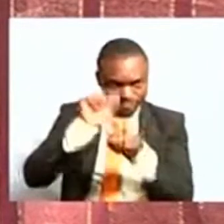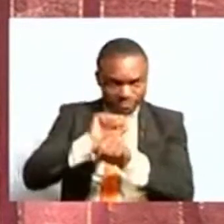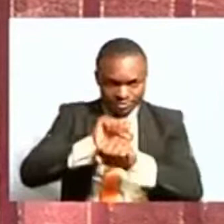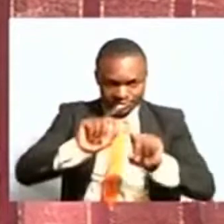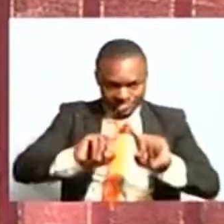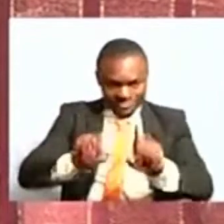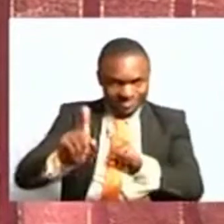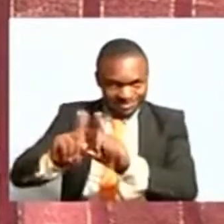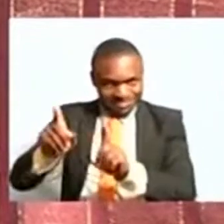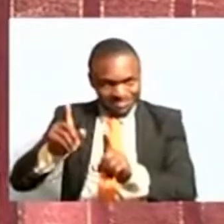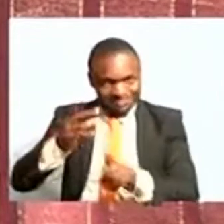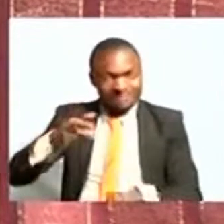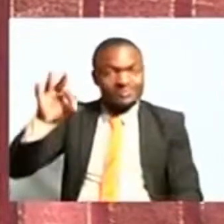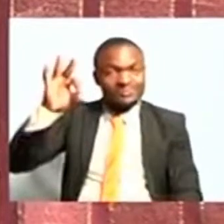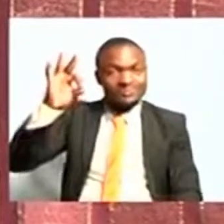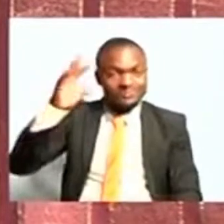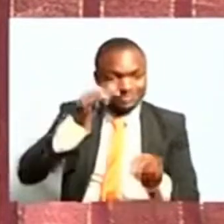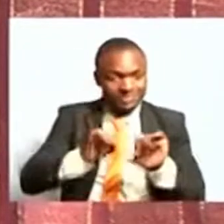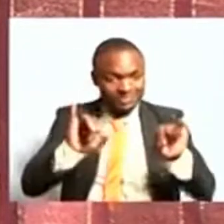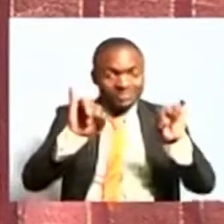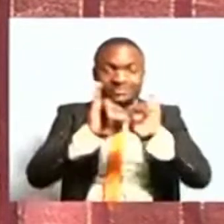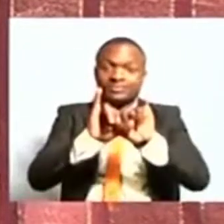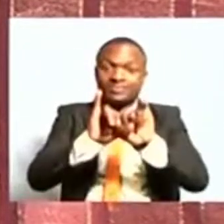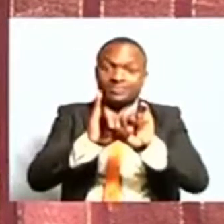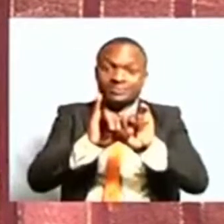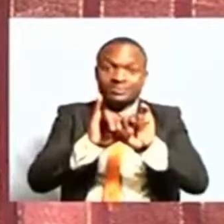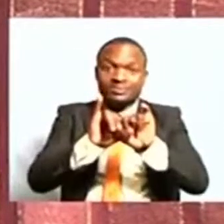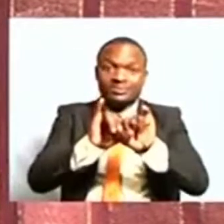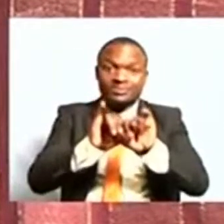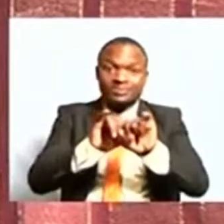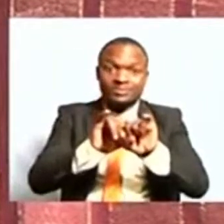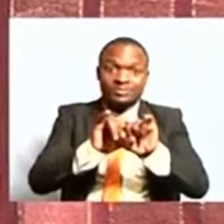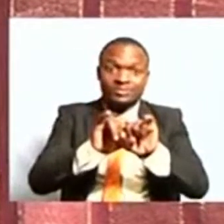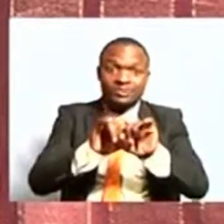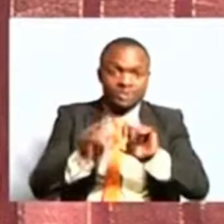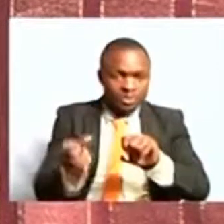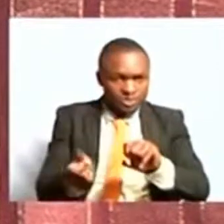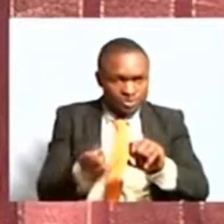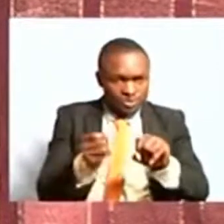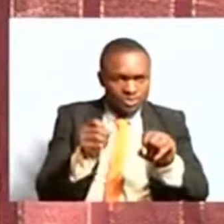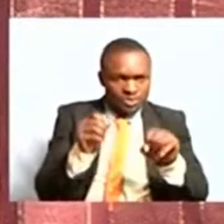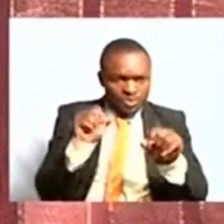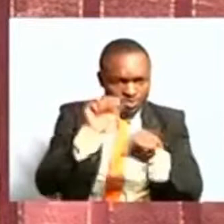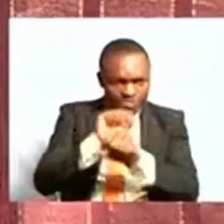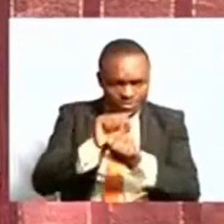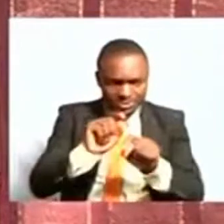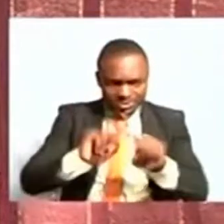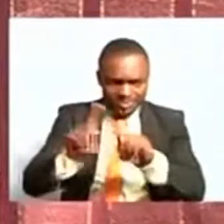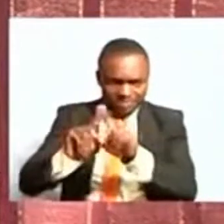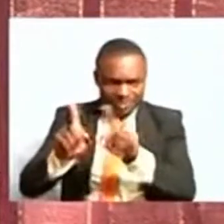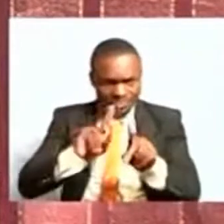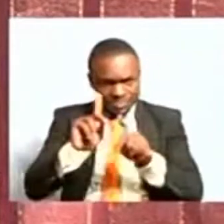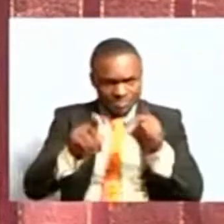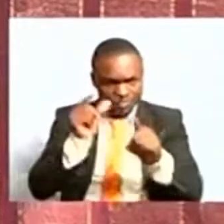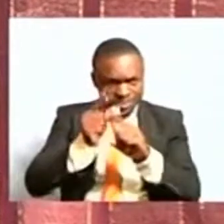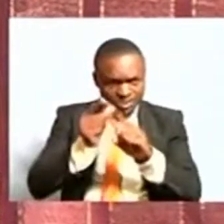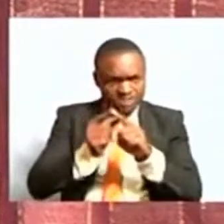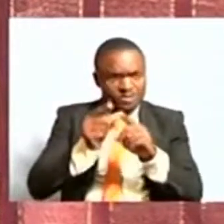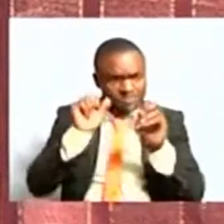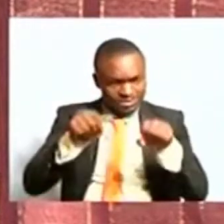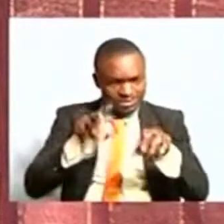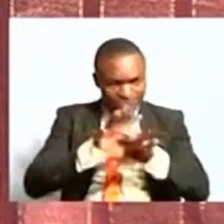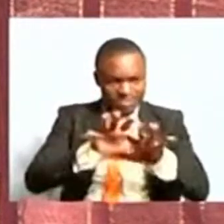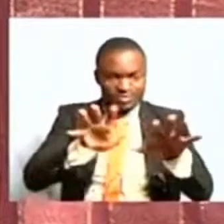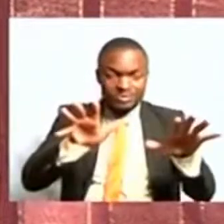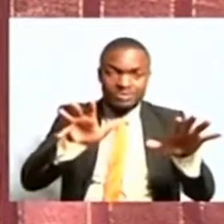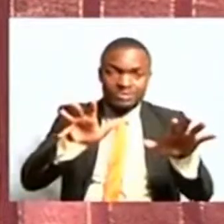different stakeholders. It is important for us to reach out to different people, of course, so that the word goes round. So firstly, we're working